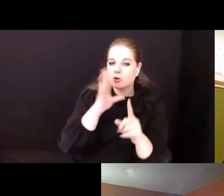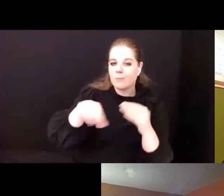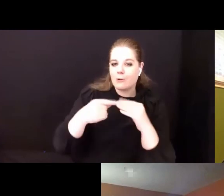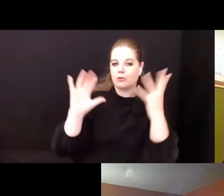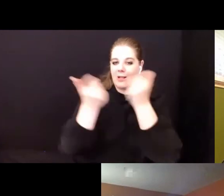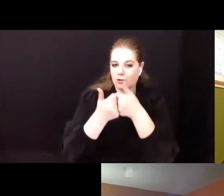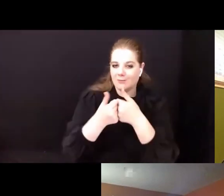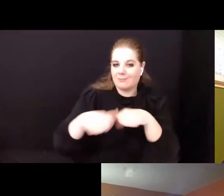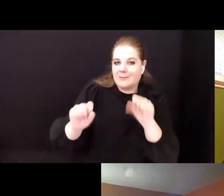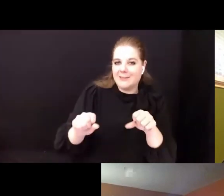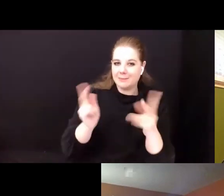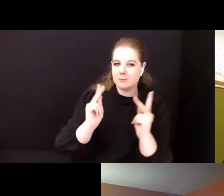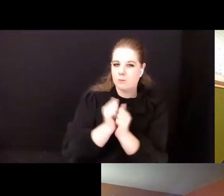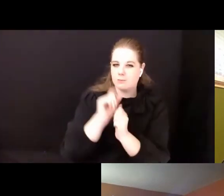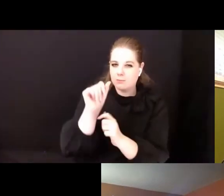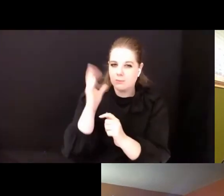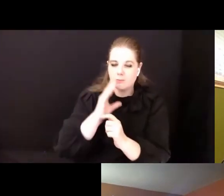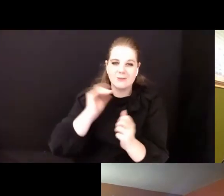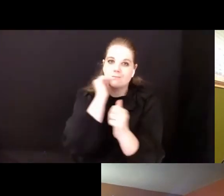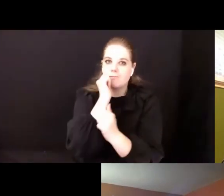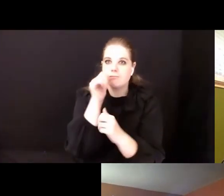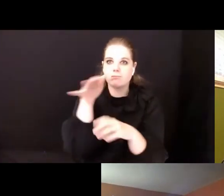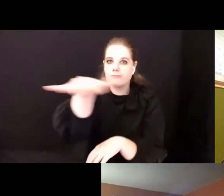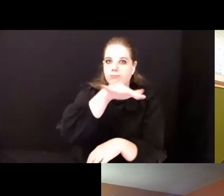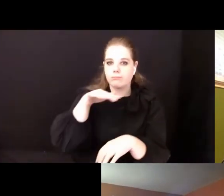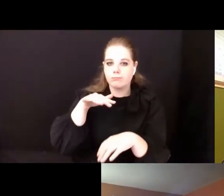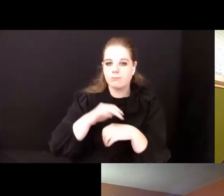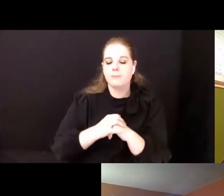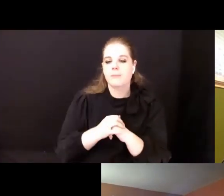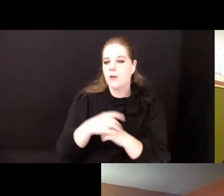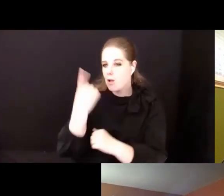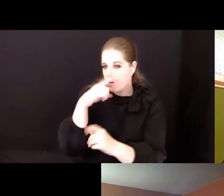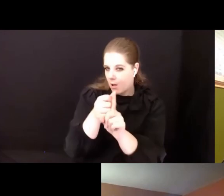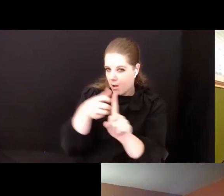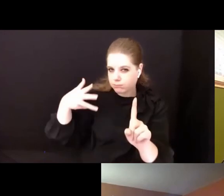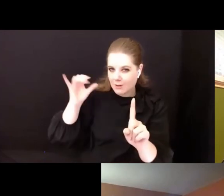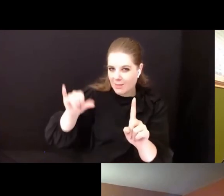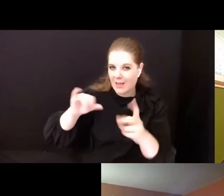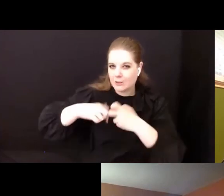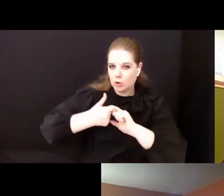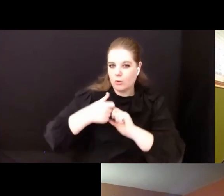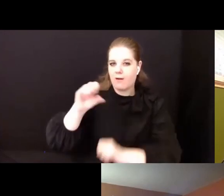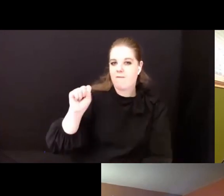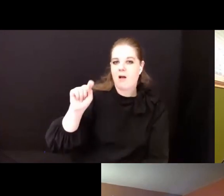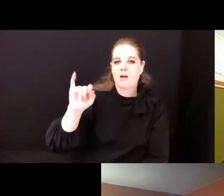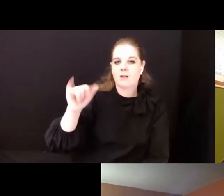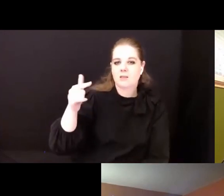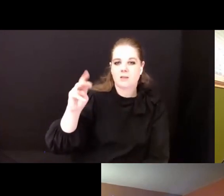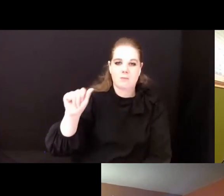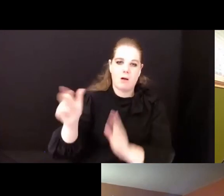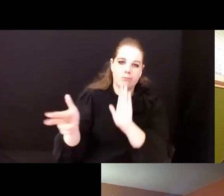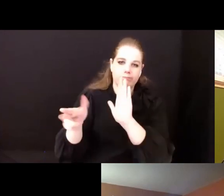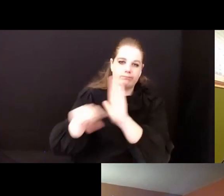every day in society. Can you please elaborate on the whole issue of stigma as it relates to visible